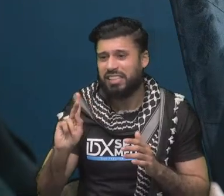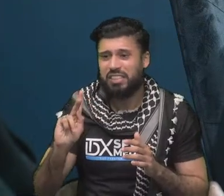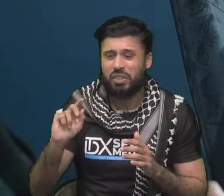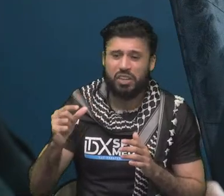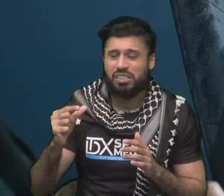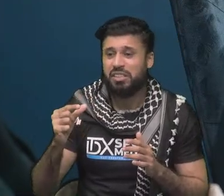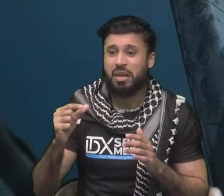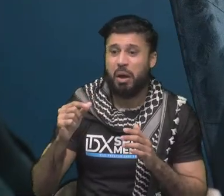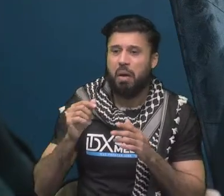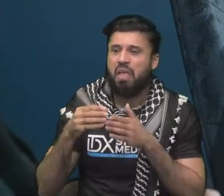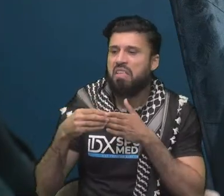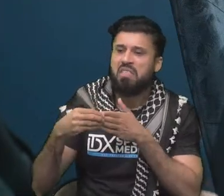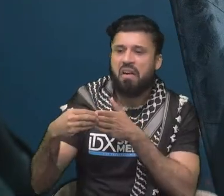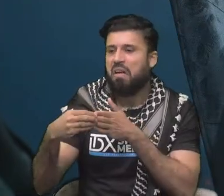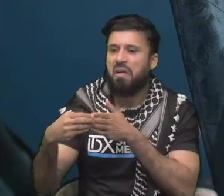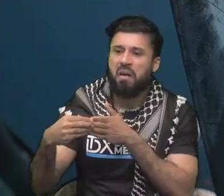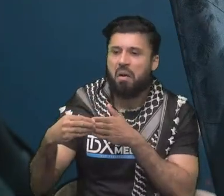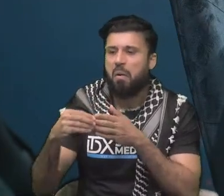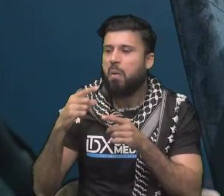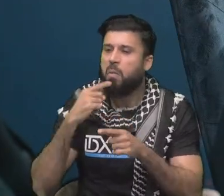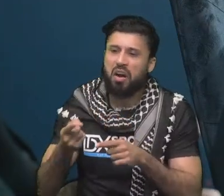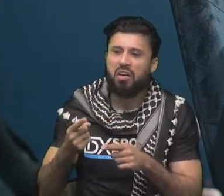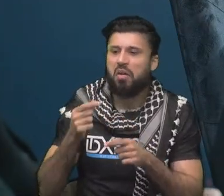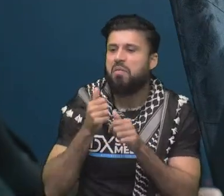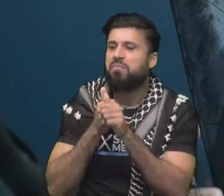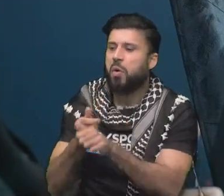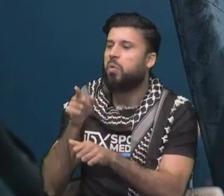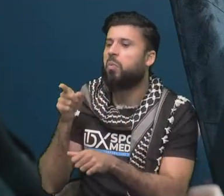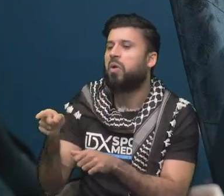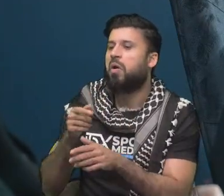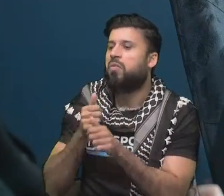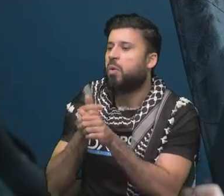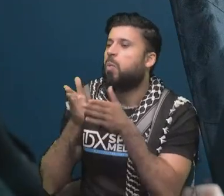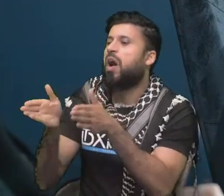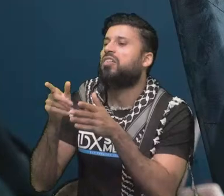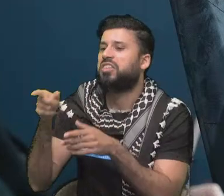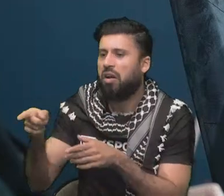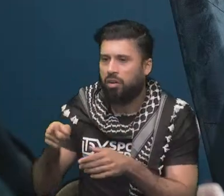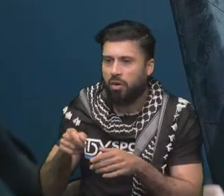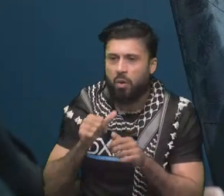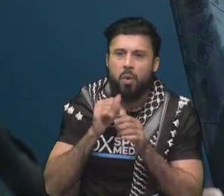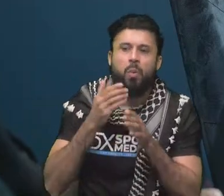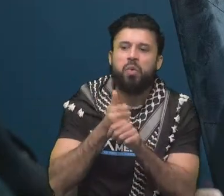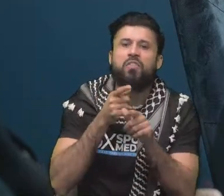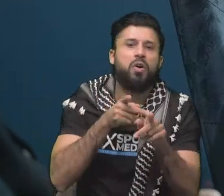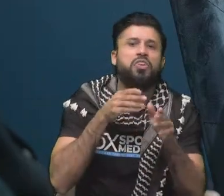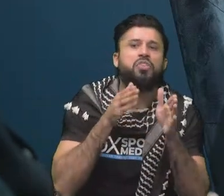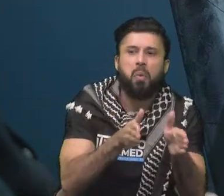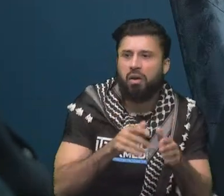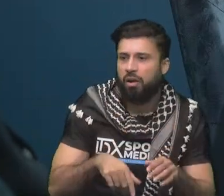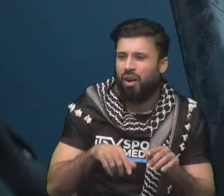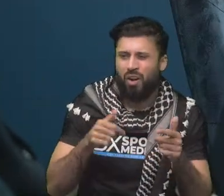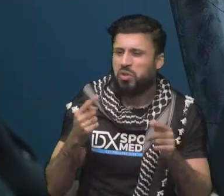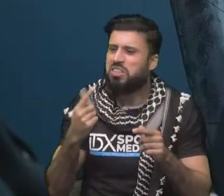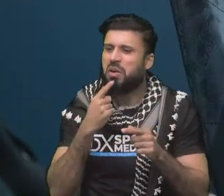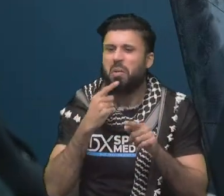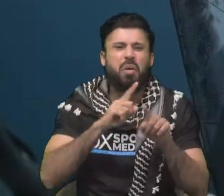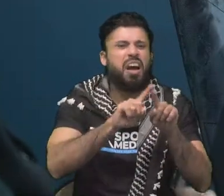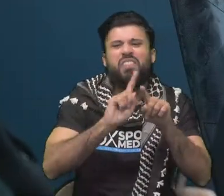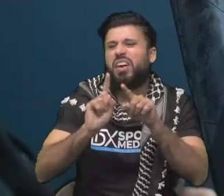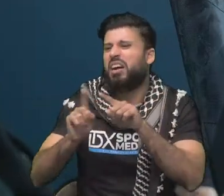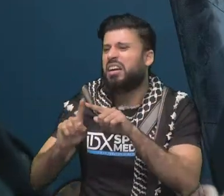often on social media. All these cults, where you have this particular leader, where you have, subhanAllah, hundreds, not